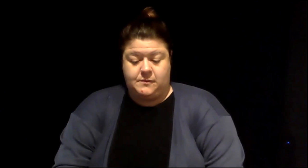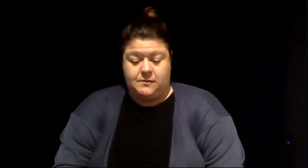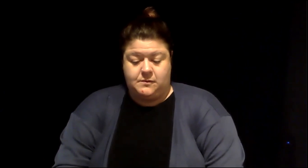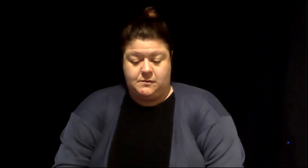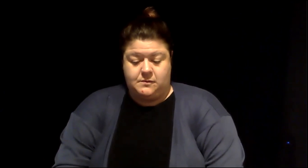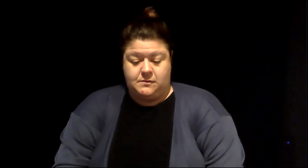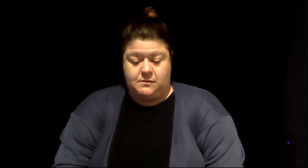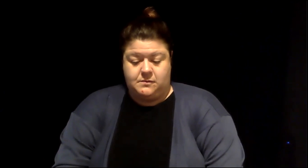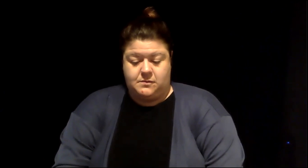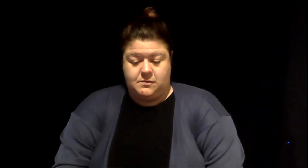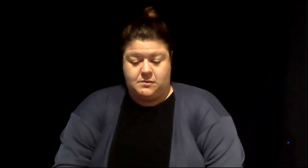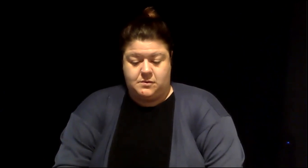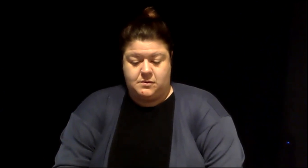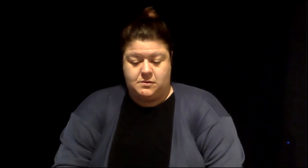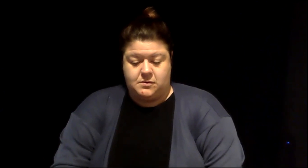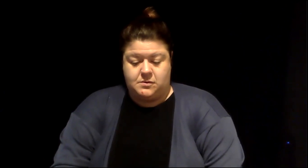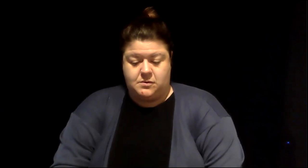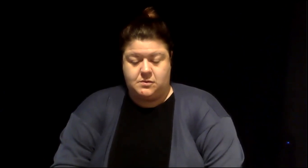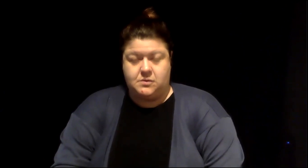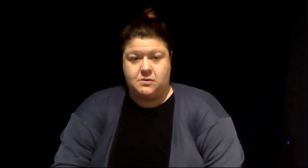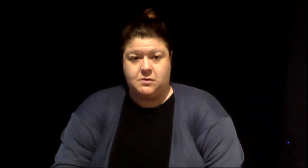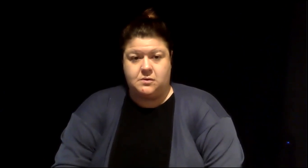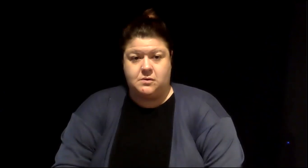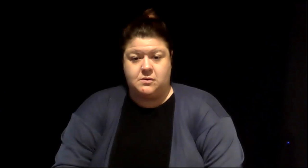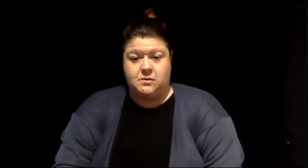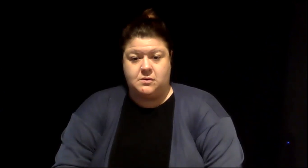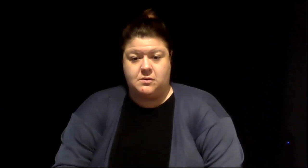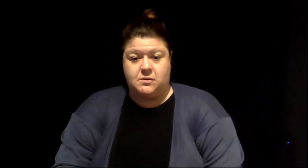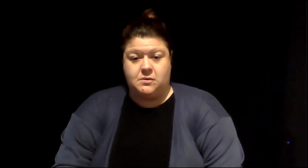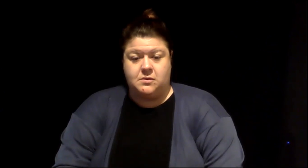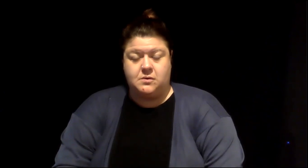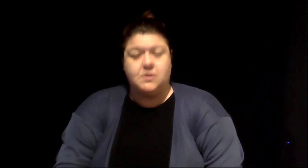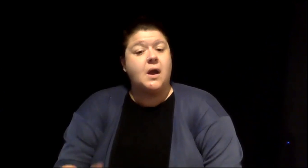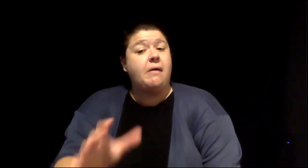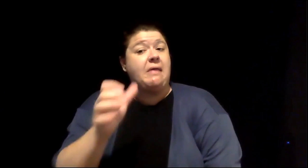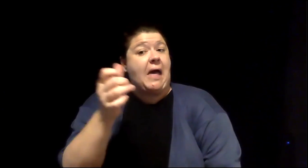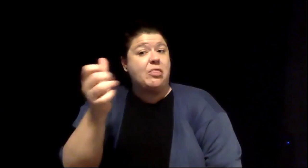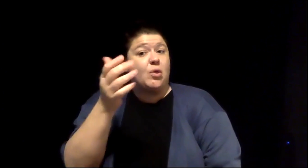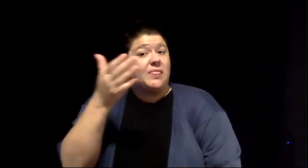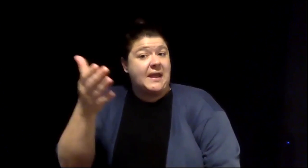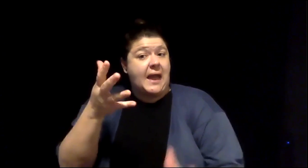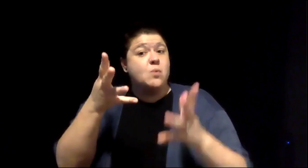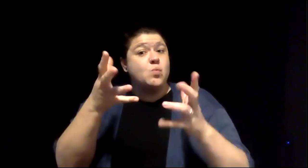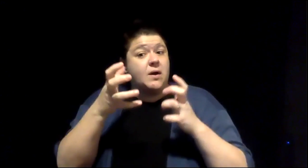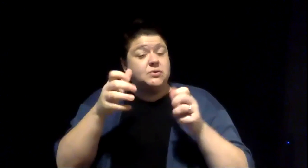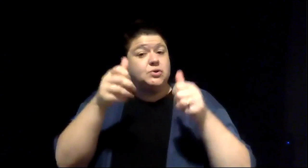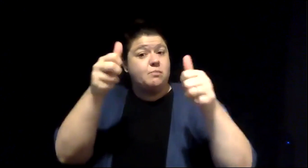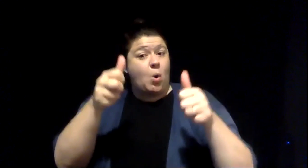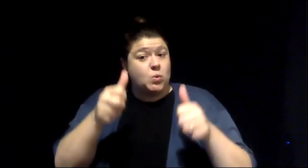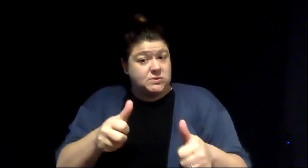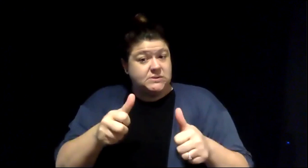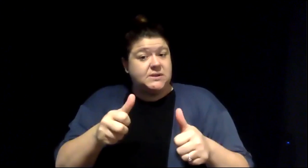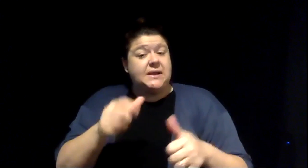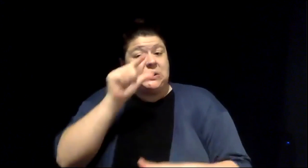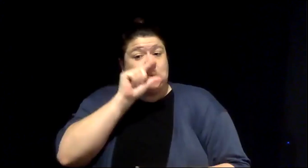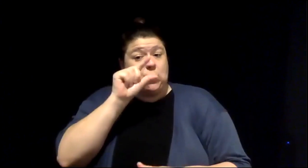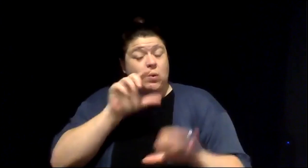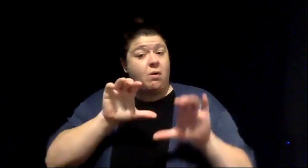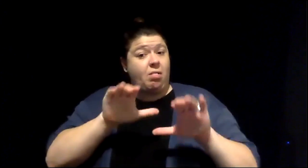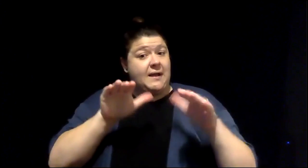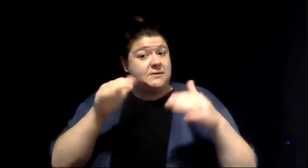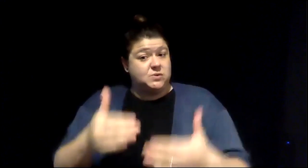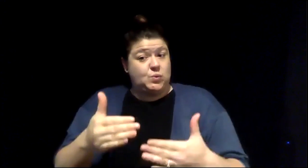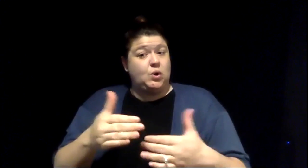The other thing that I wanted to put on the Google Classroom for you are the